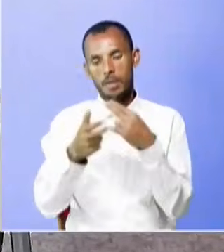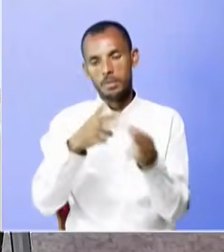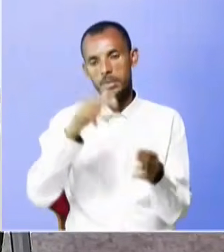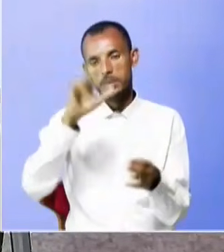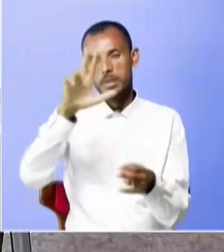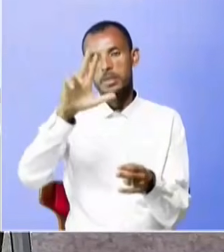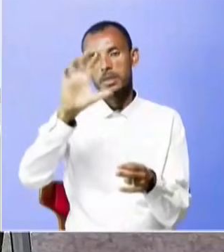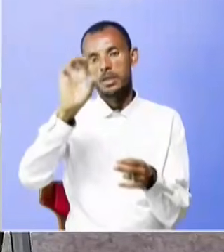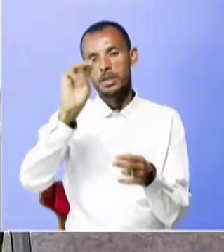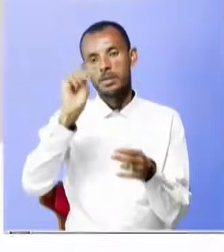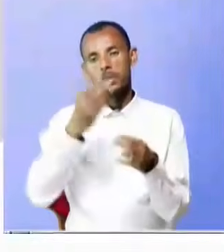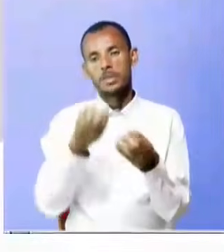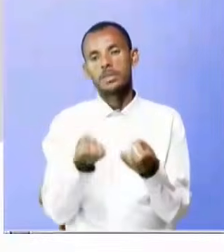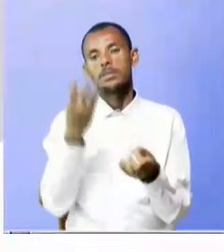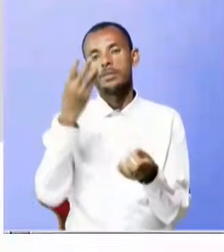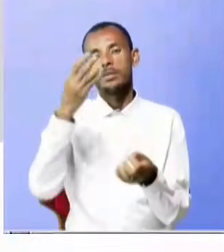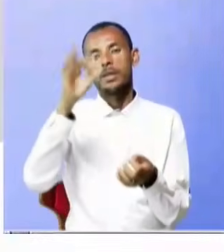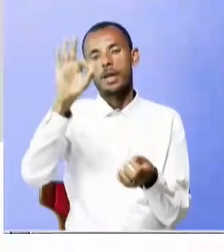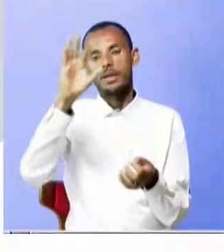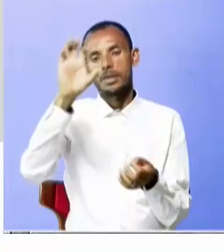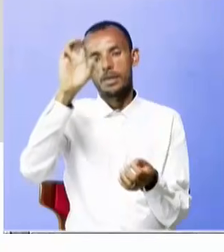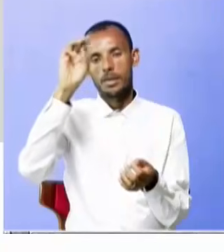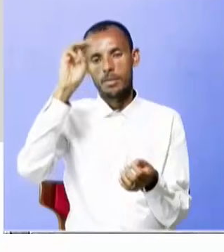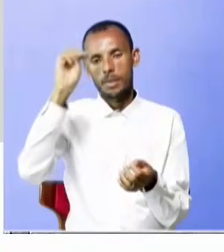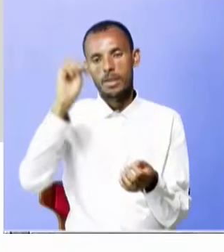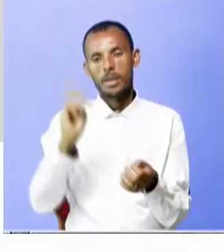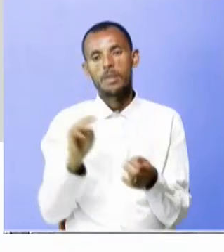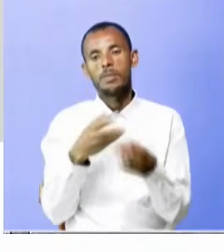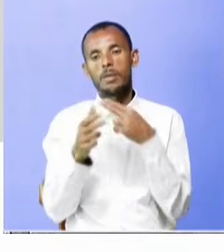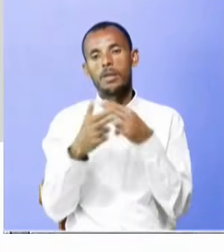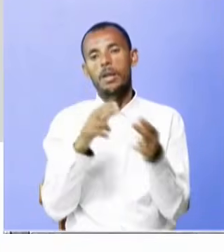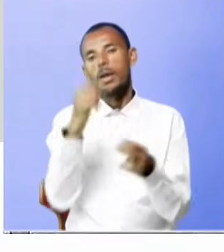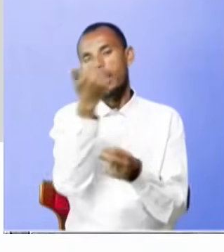9 centimeter square. So let's multiply everything here.